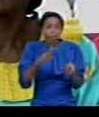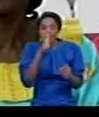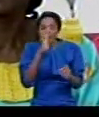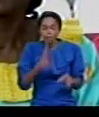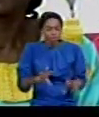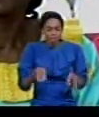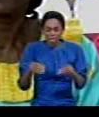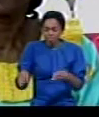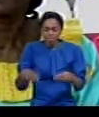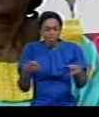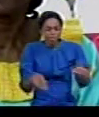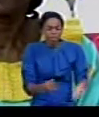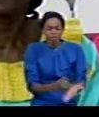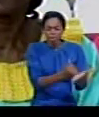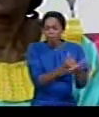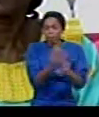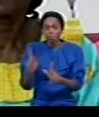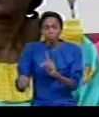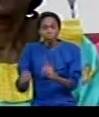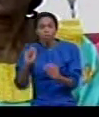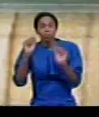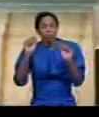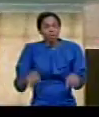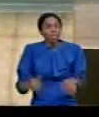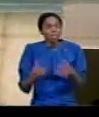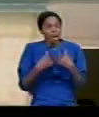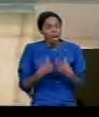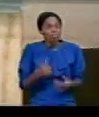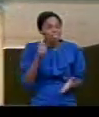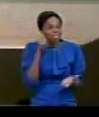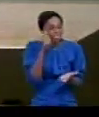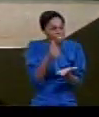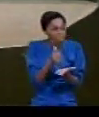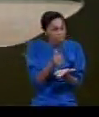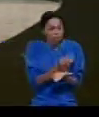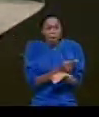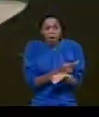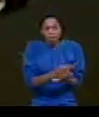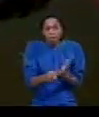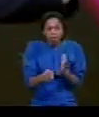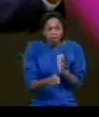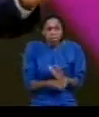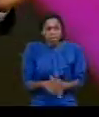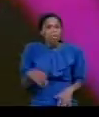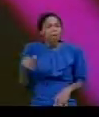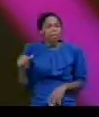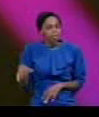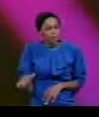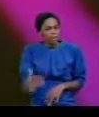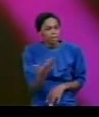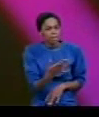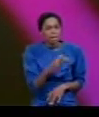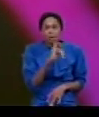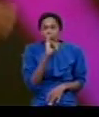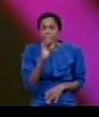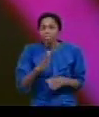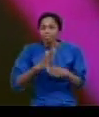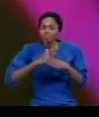generous, and you can have self-righteousness, yet there is a gulf